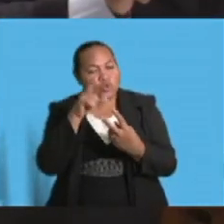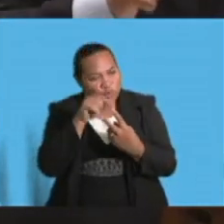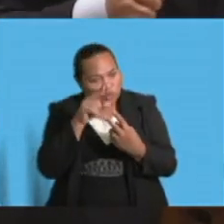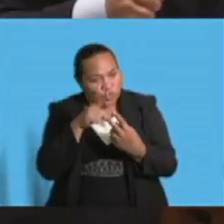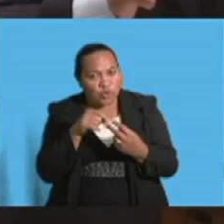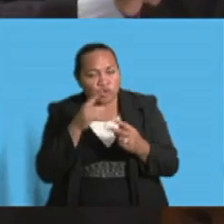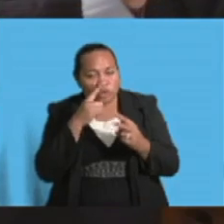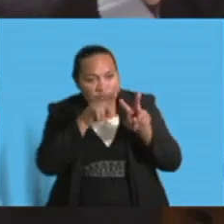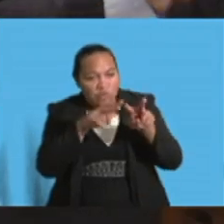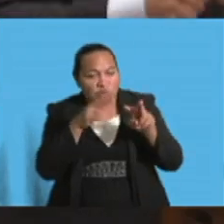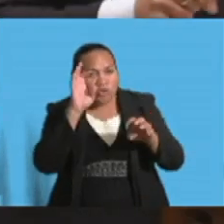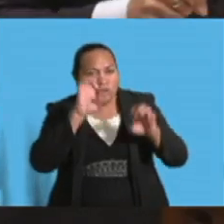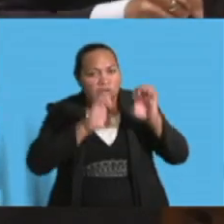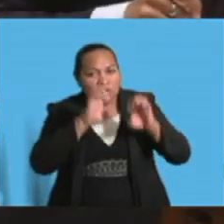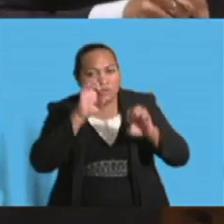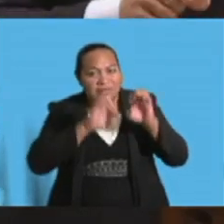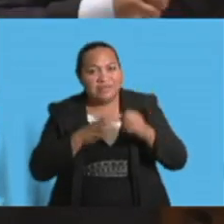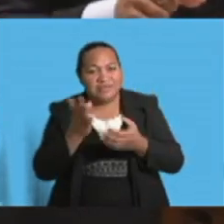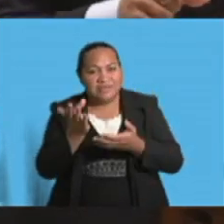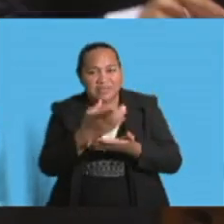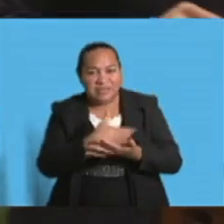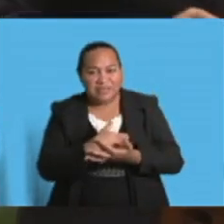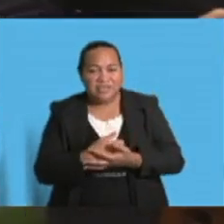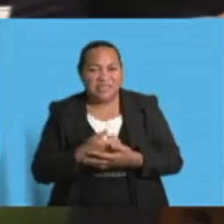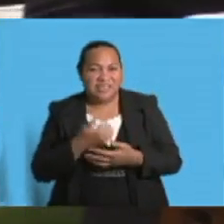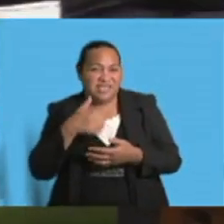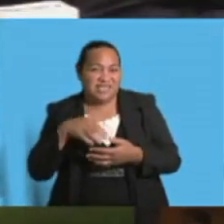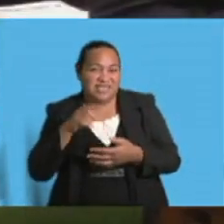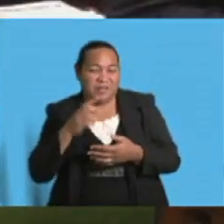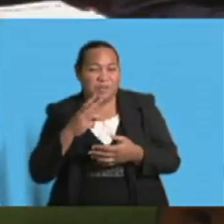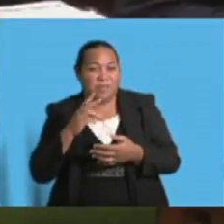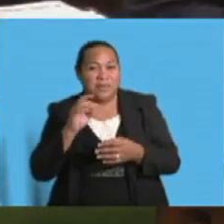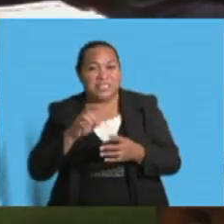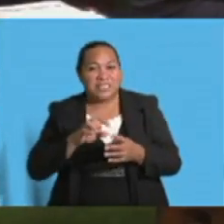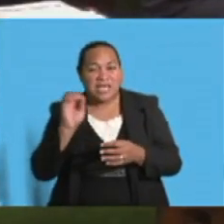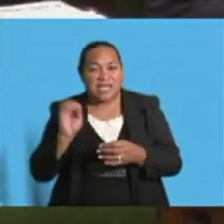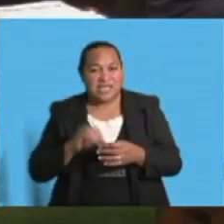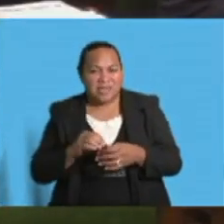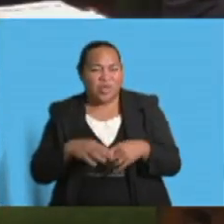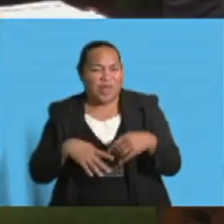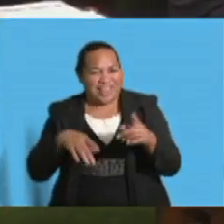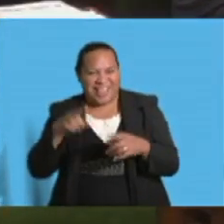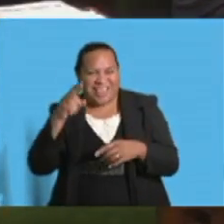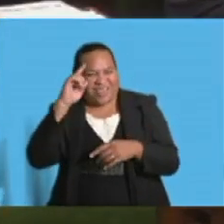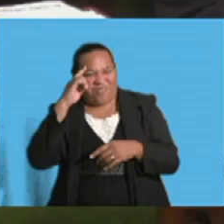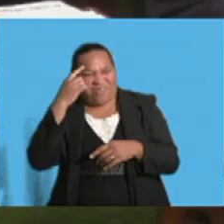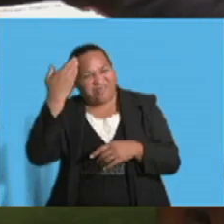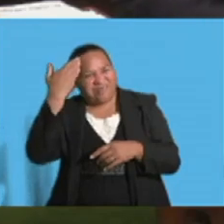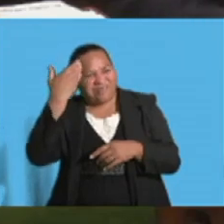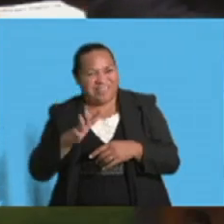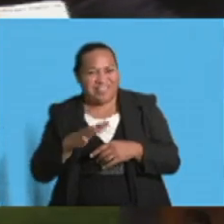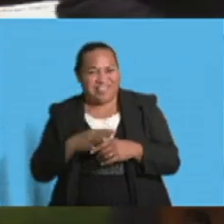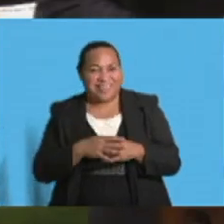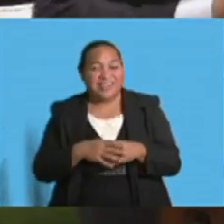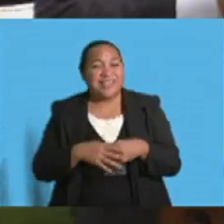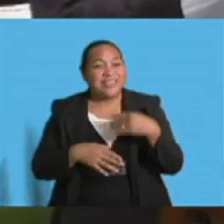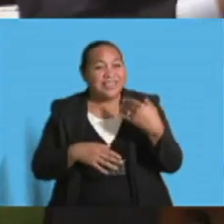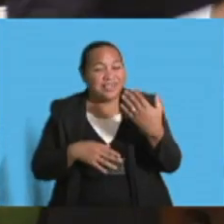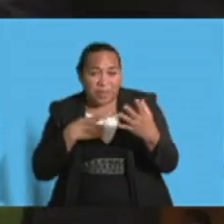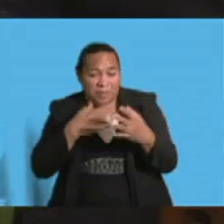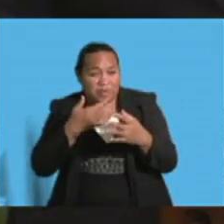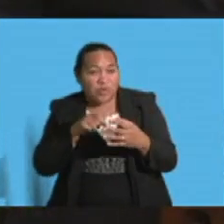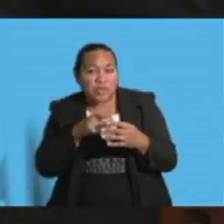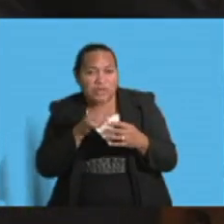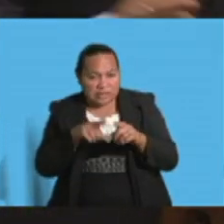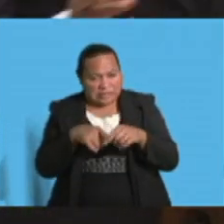claiming unemployment to be 6.3%. Out of sheer ignorance, Madam Speaker, ignorance. It's, in fact, outdated statistics that she was using. Maybe the people who